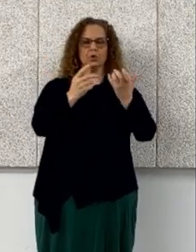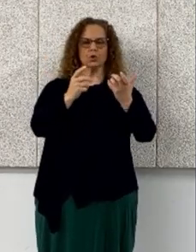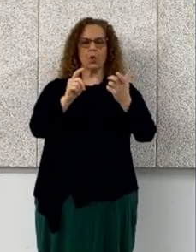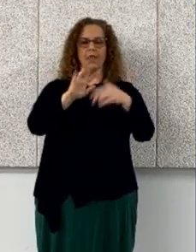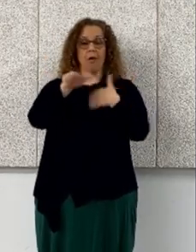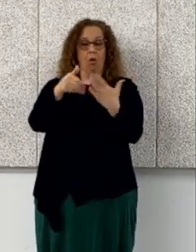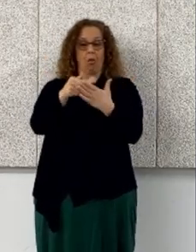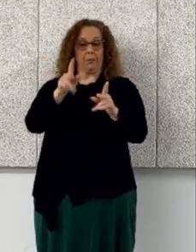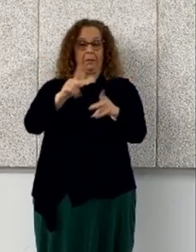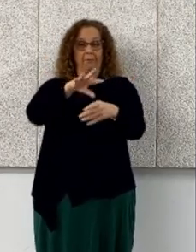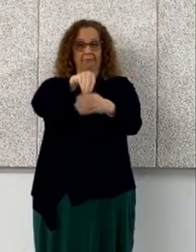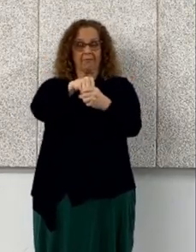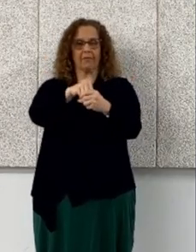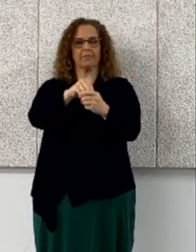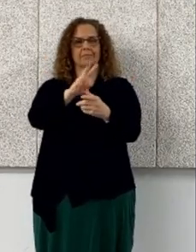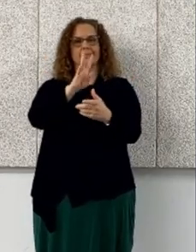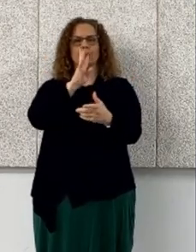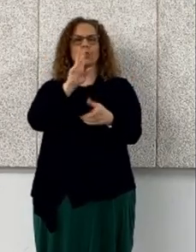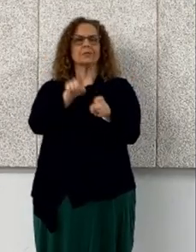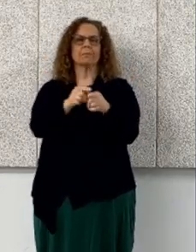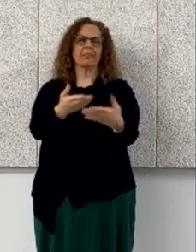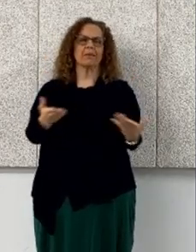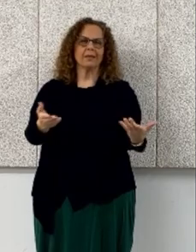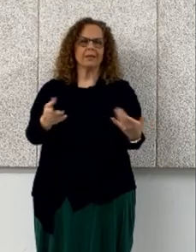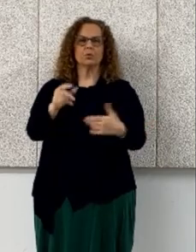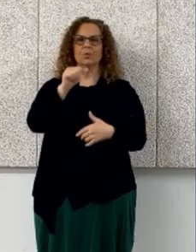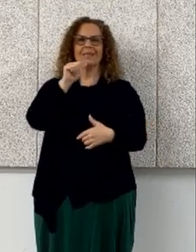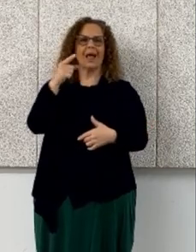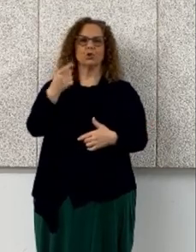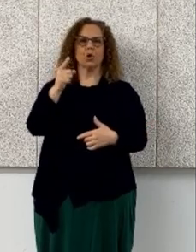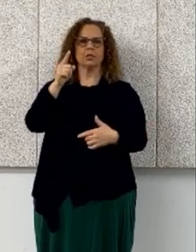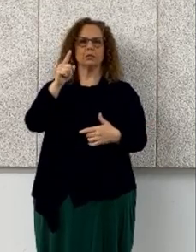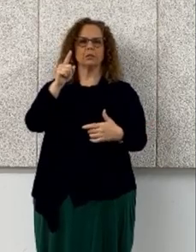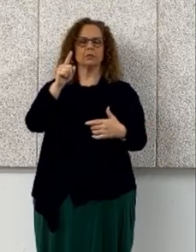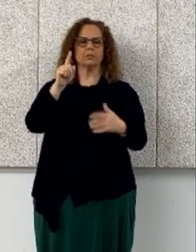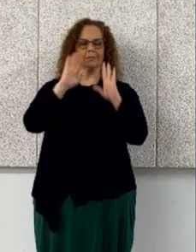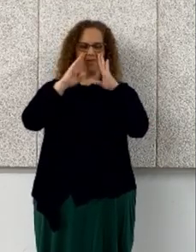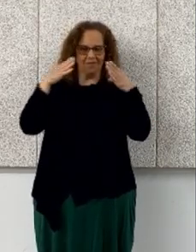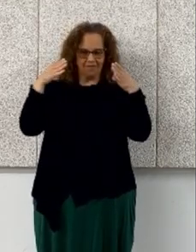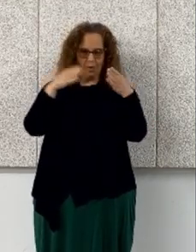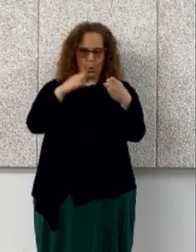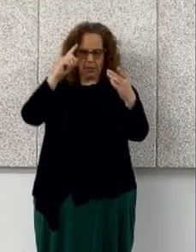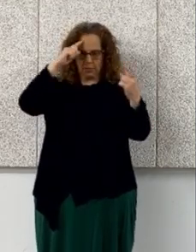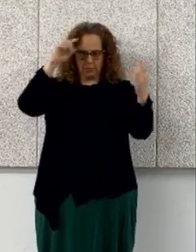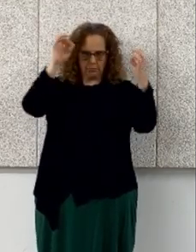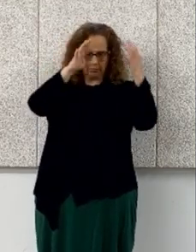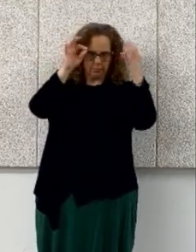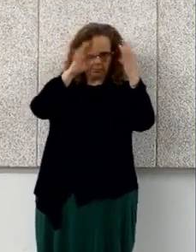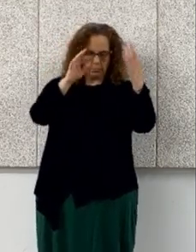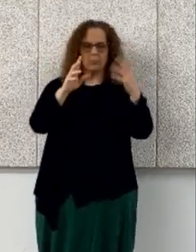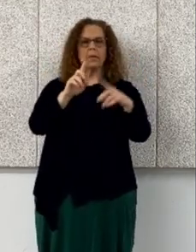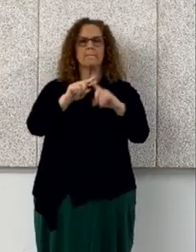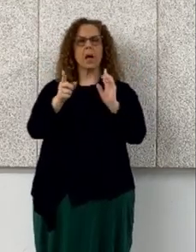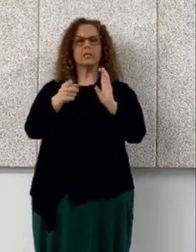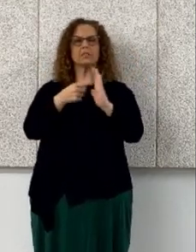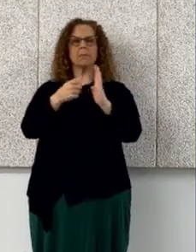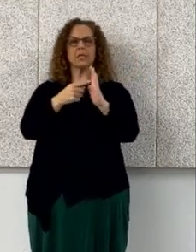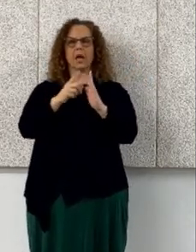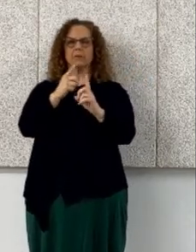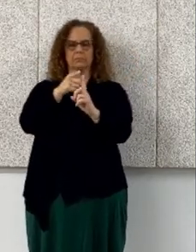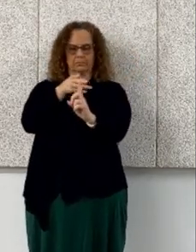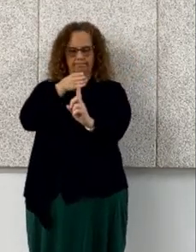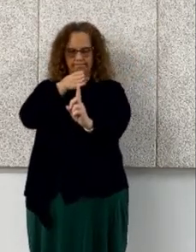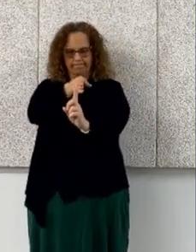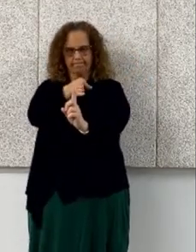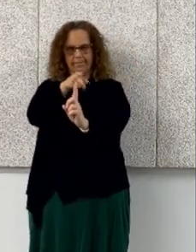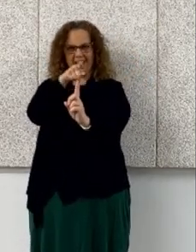mm-hmm. right? So it's not just open brainstorming. Sometimes it's that, but sometimes it's like, here are the very specific problems